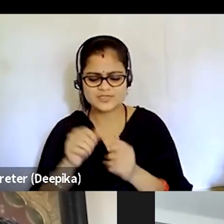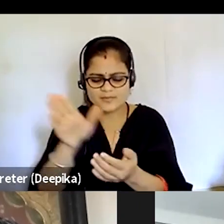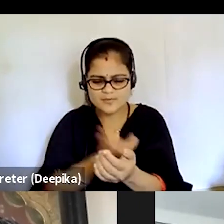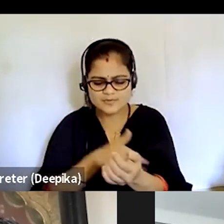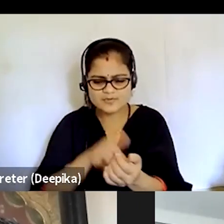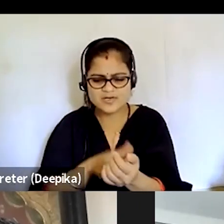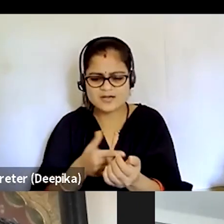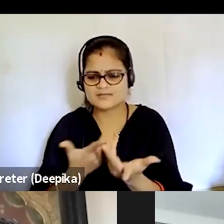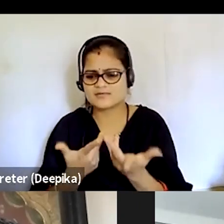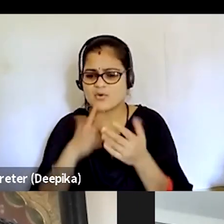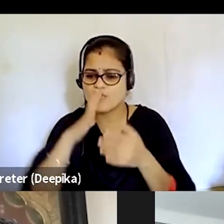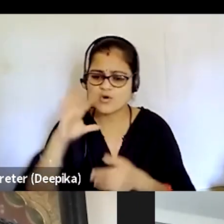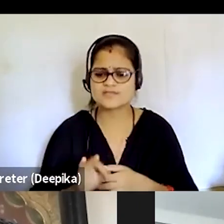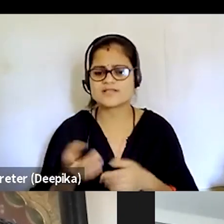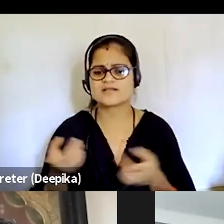scene?